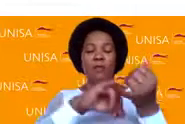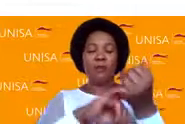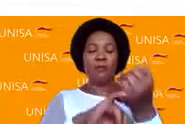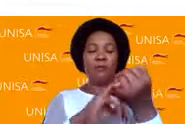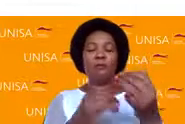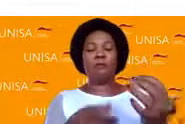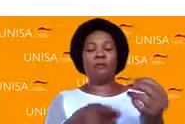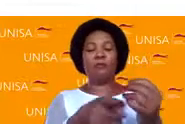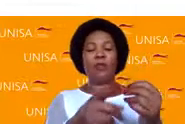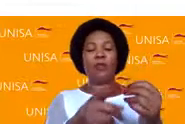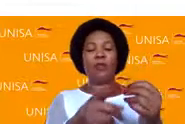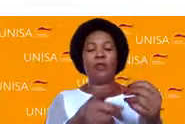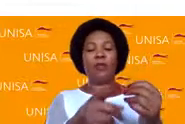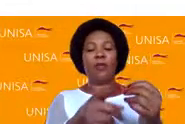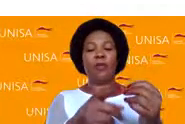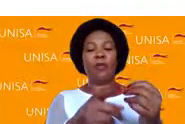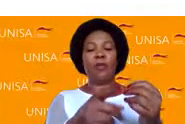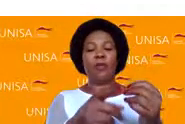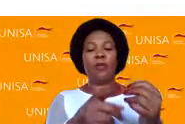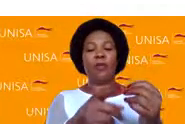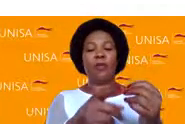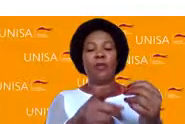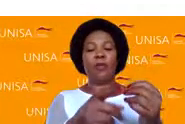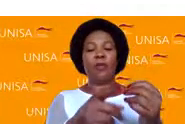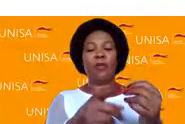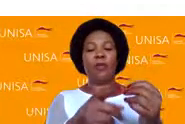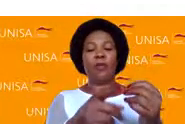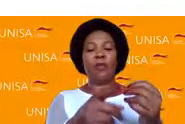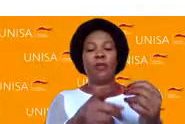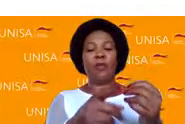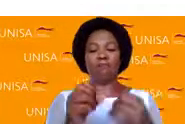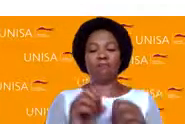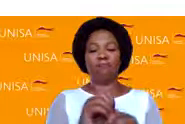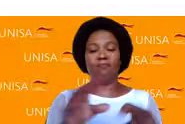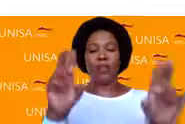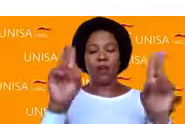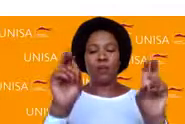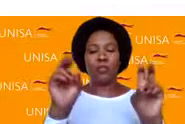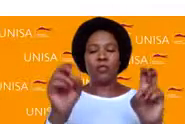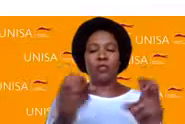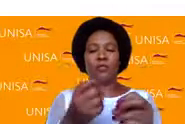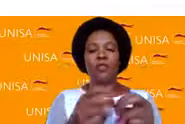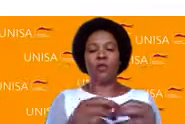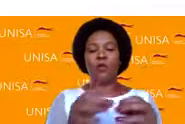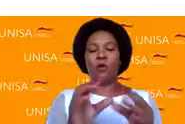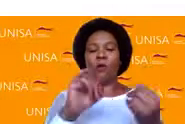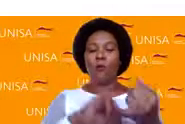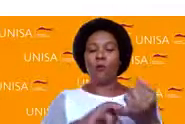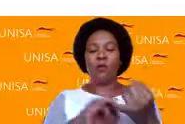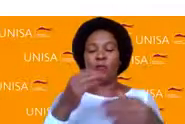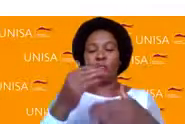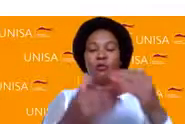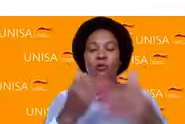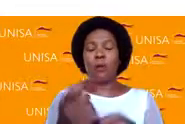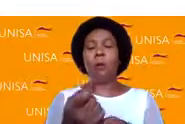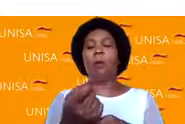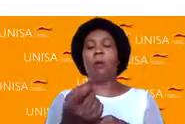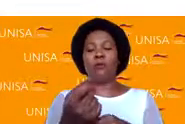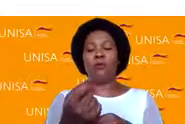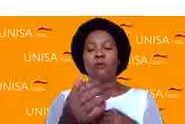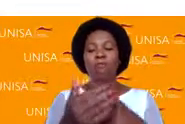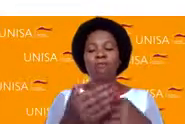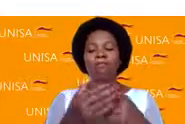the lecturers are still populating content. So the course progress might show you, oh, I'm almost done, and then they add